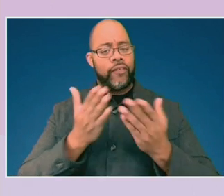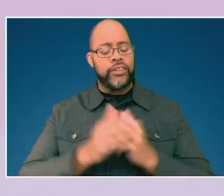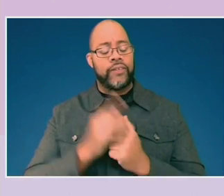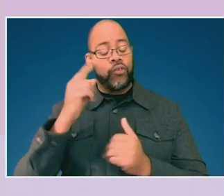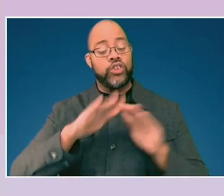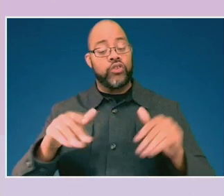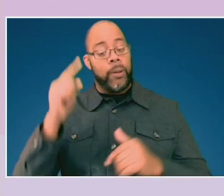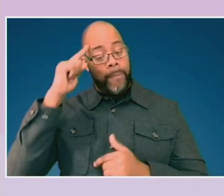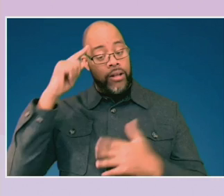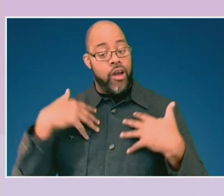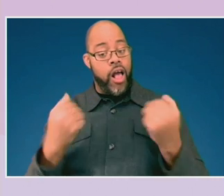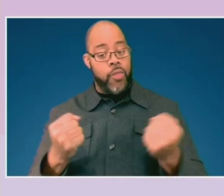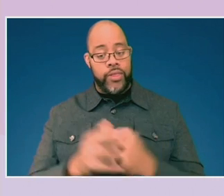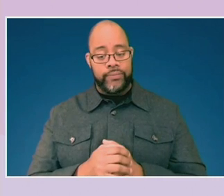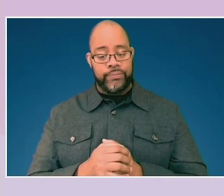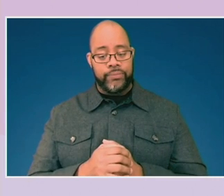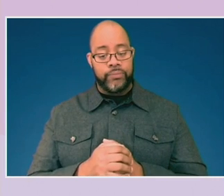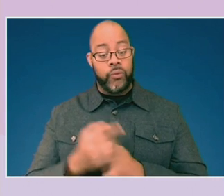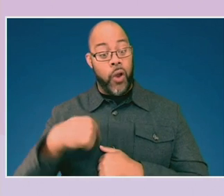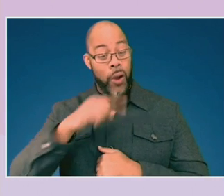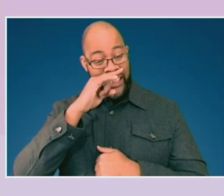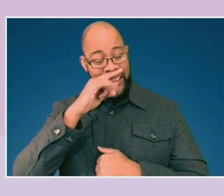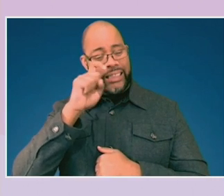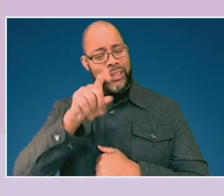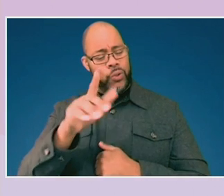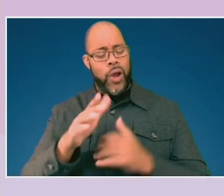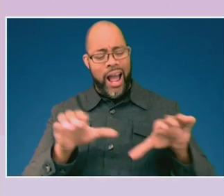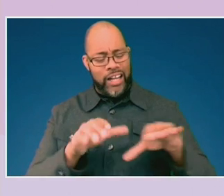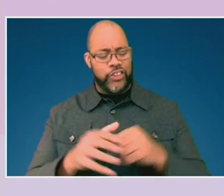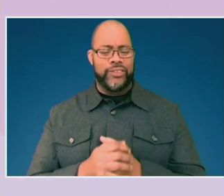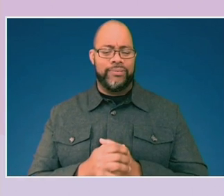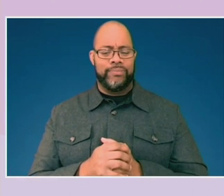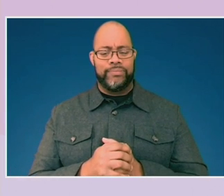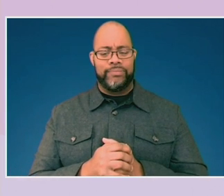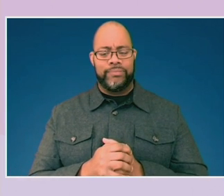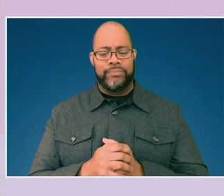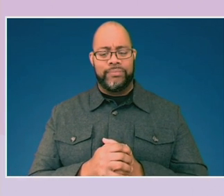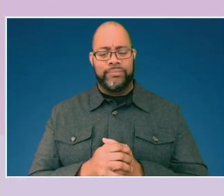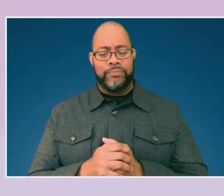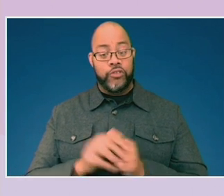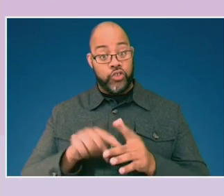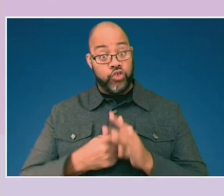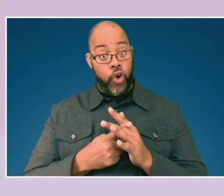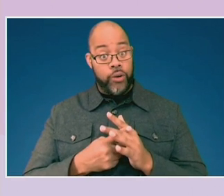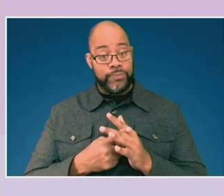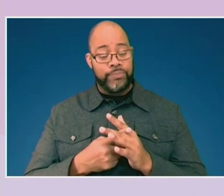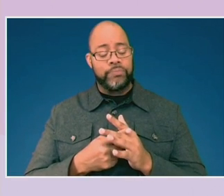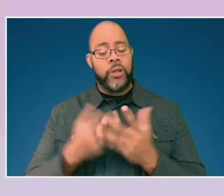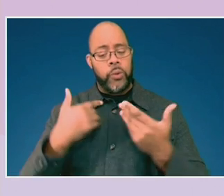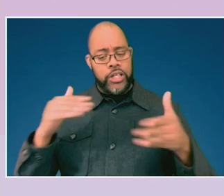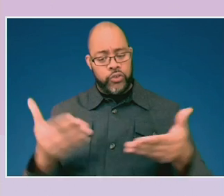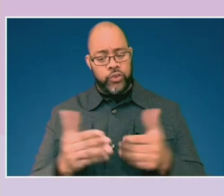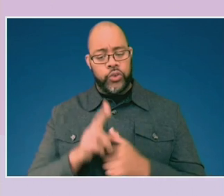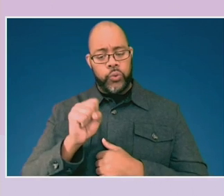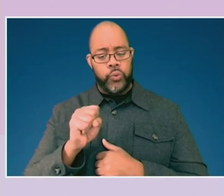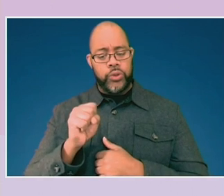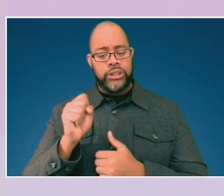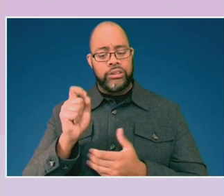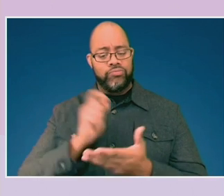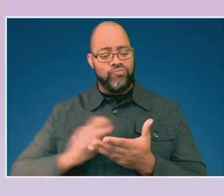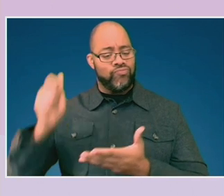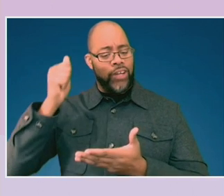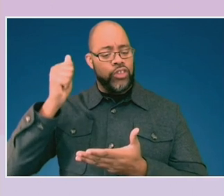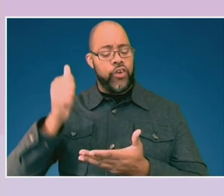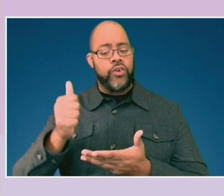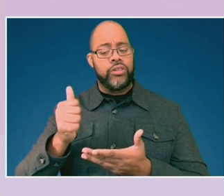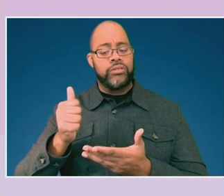health. Our kids need your action. To kick us off, allow me to introduce U.S. Secretary of Education,